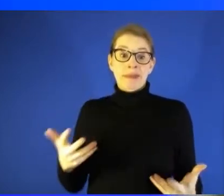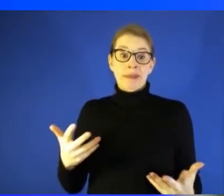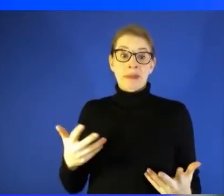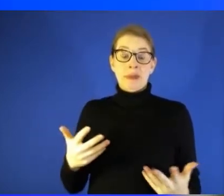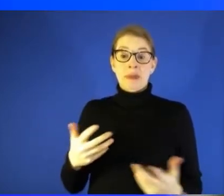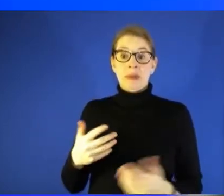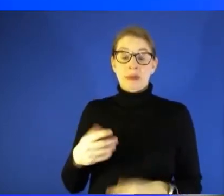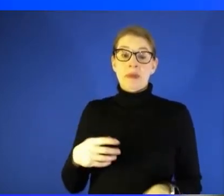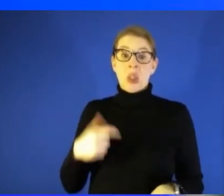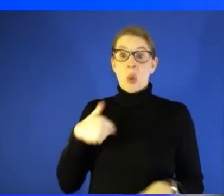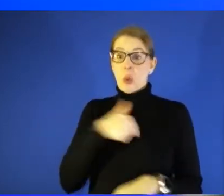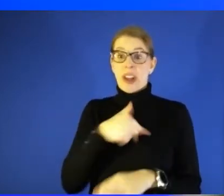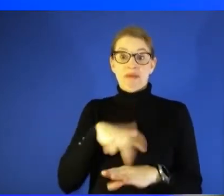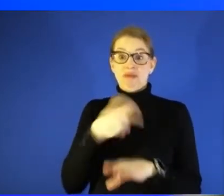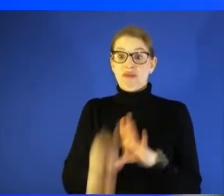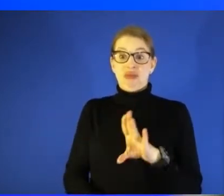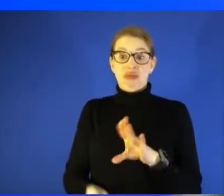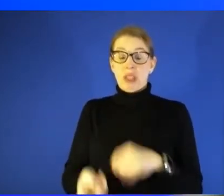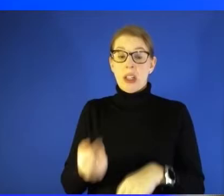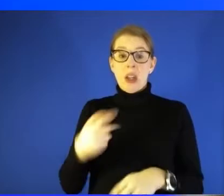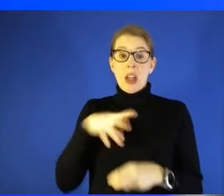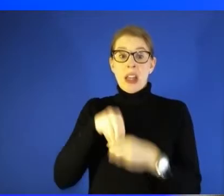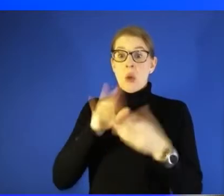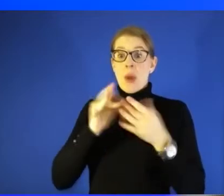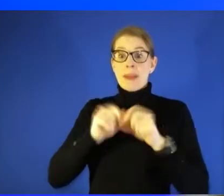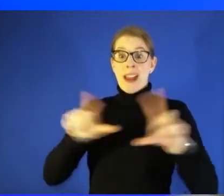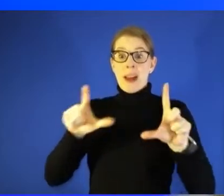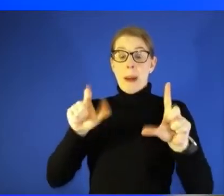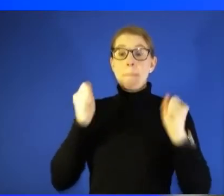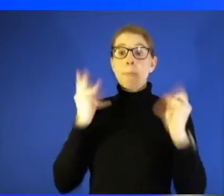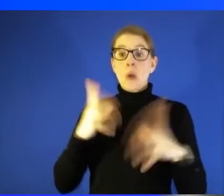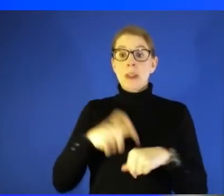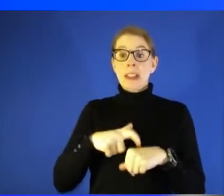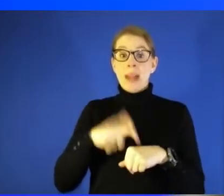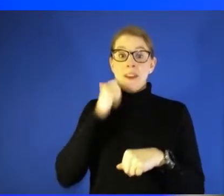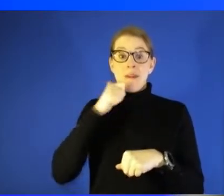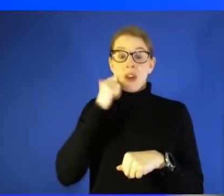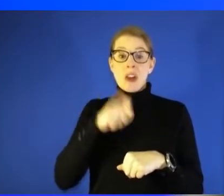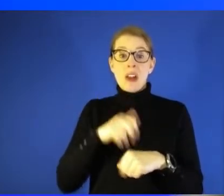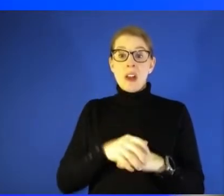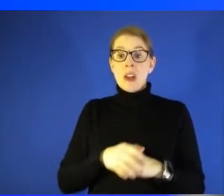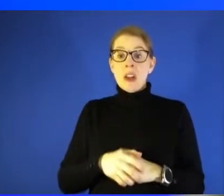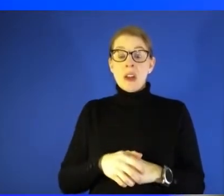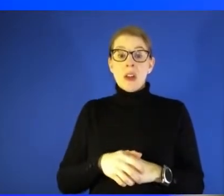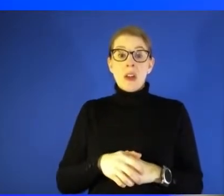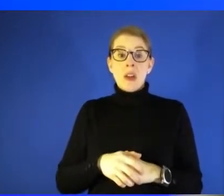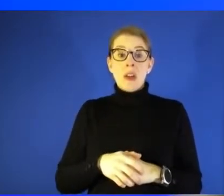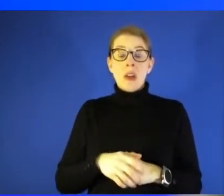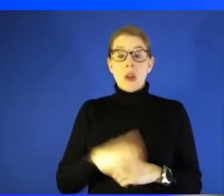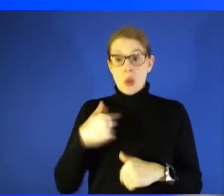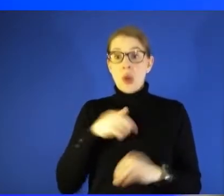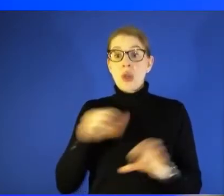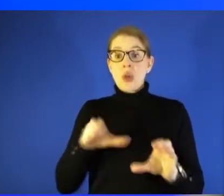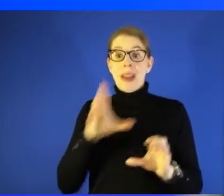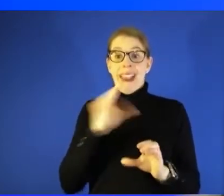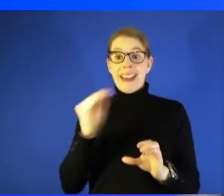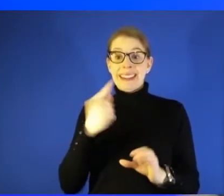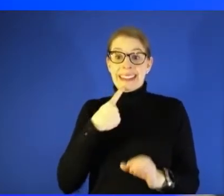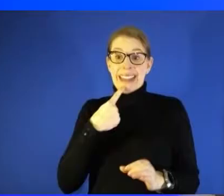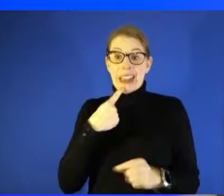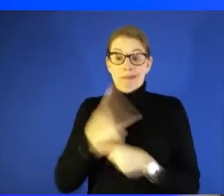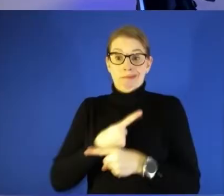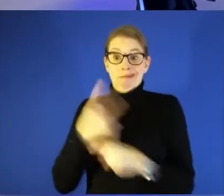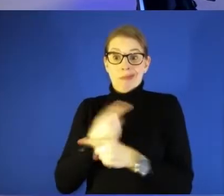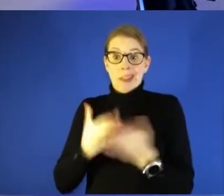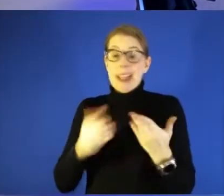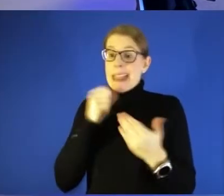and we have to go to the websites multiple times a day to make sure that we're doing and saying the right thing. So it is not easy.